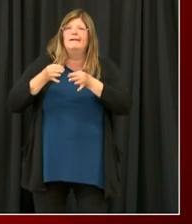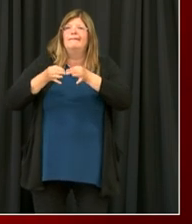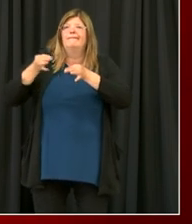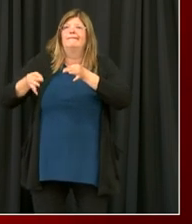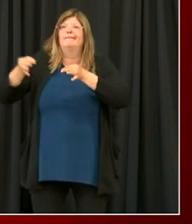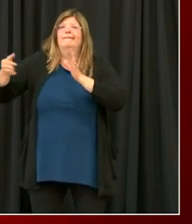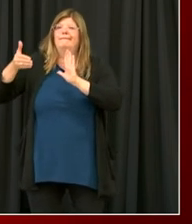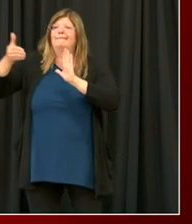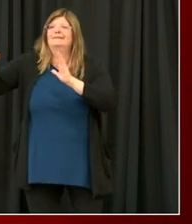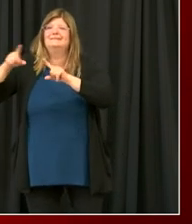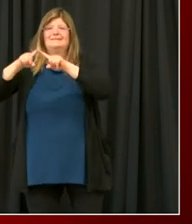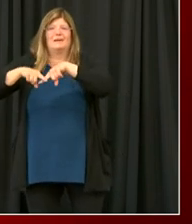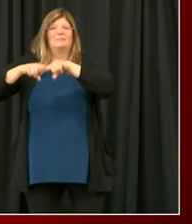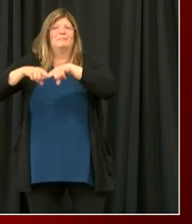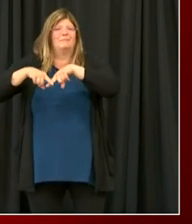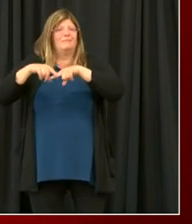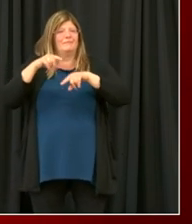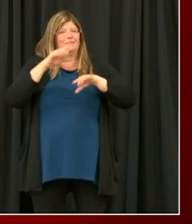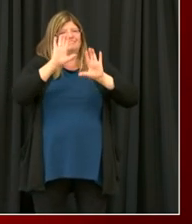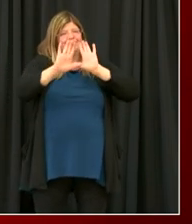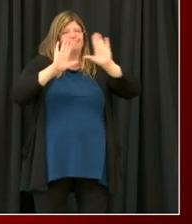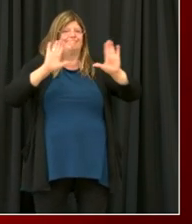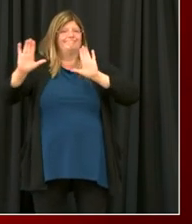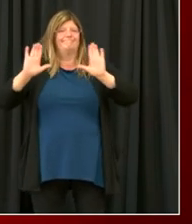queue to be run from previous days.